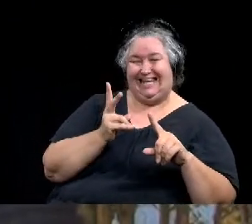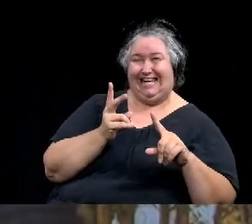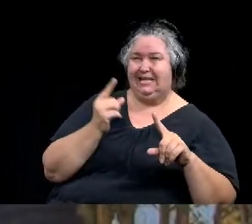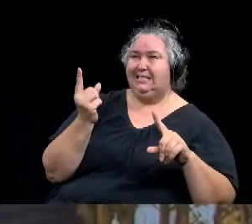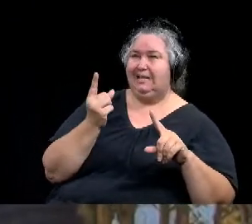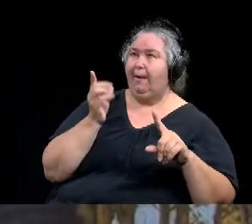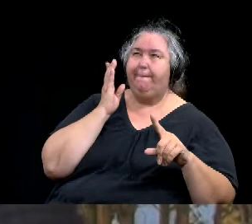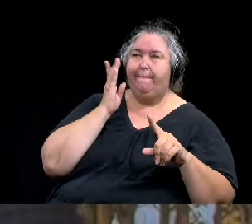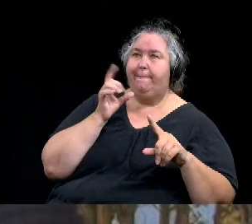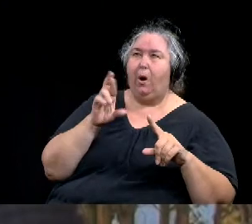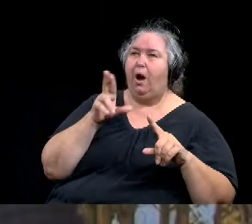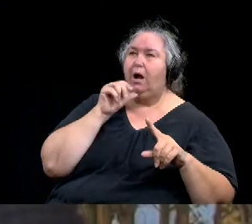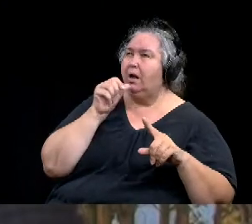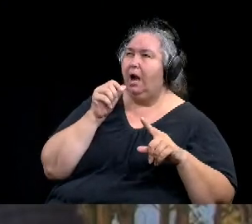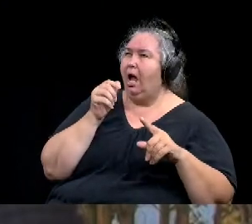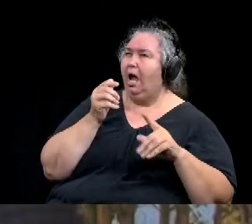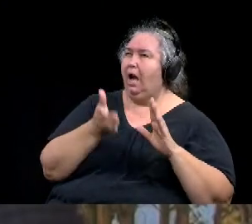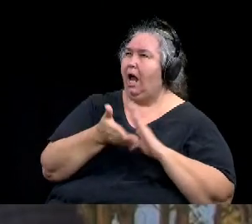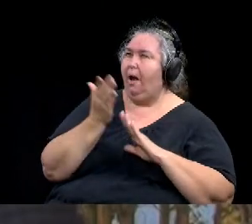operating in conformance with